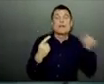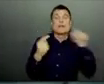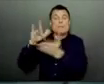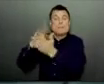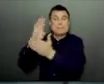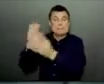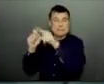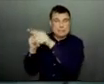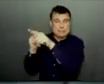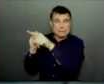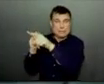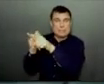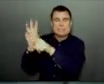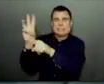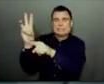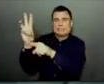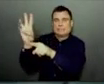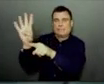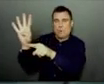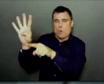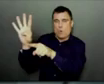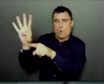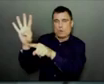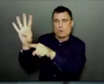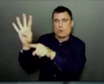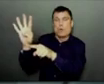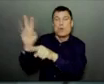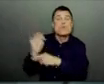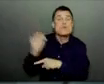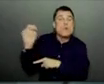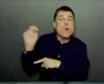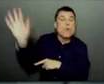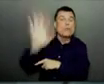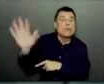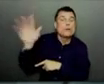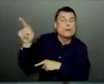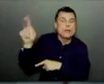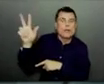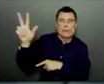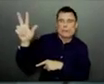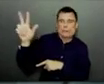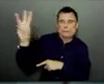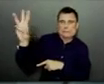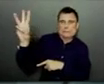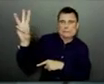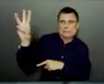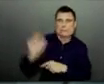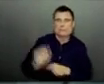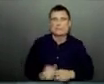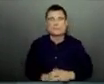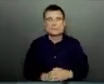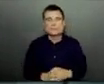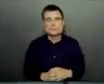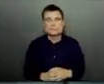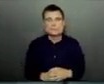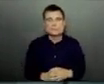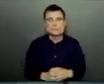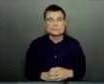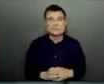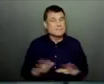the Interior Health region, 36 people in the Northern Health region. I will say that there has been some overreporting